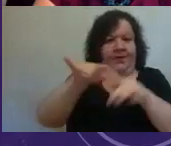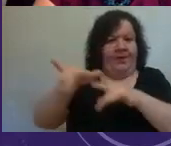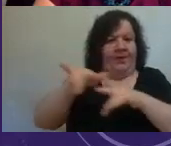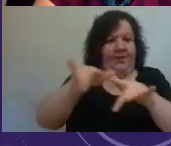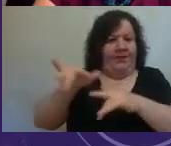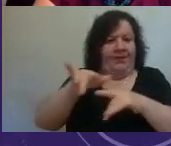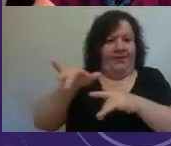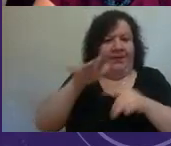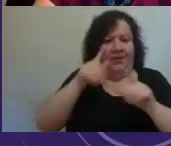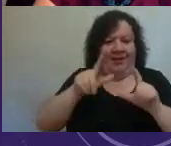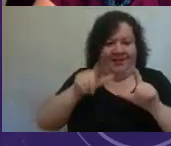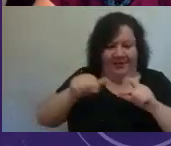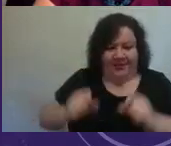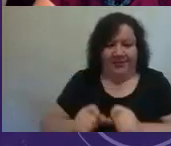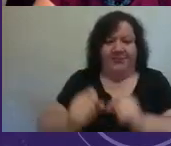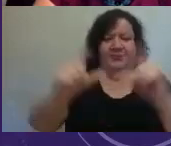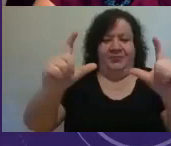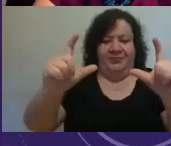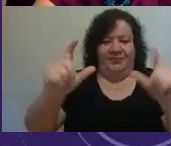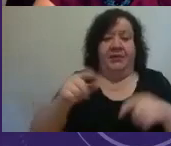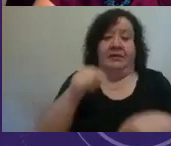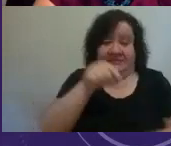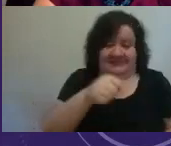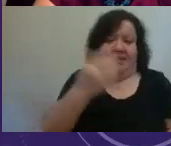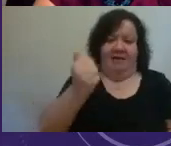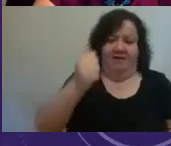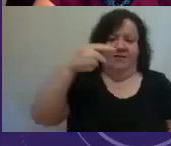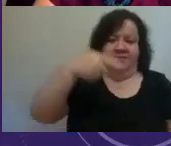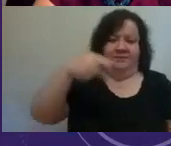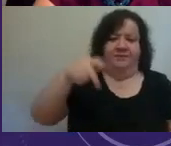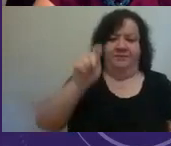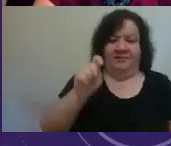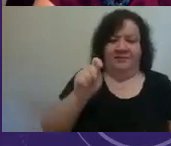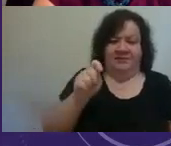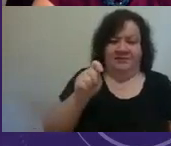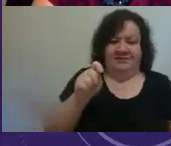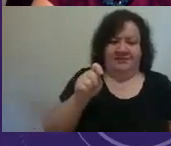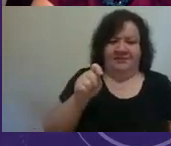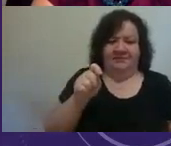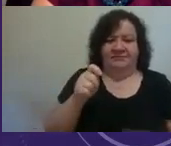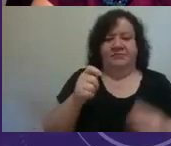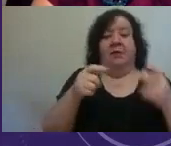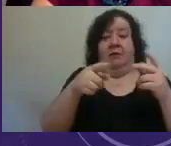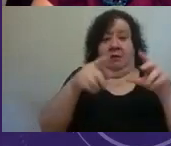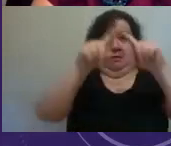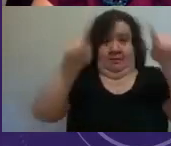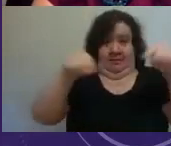also include the transcript of the caption. So stay tuned.